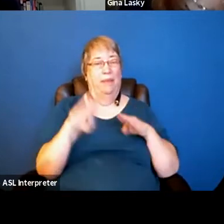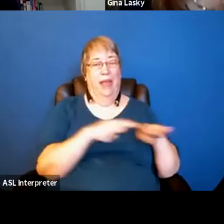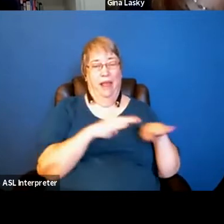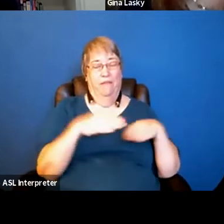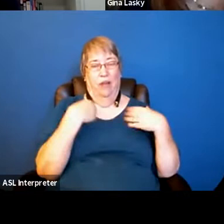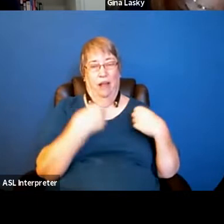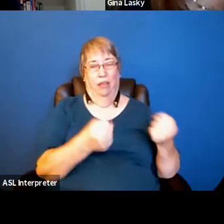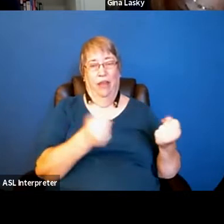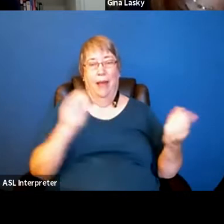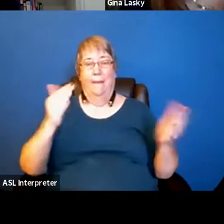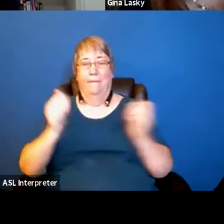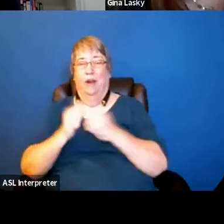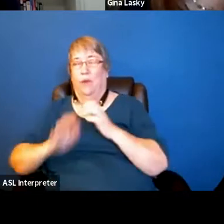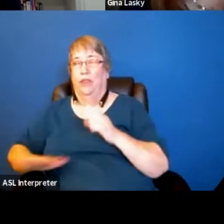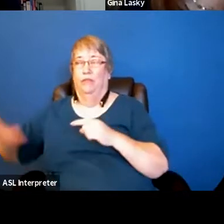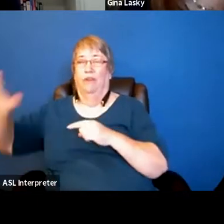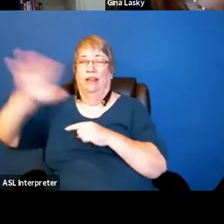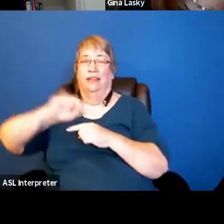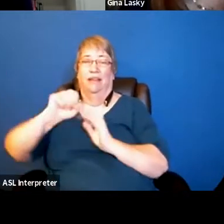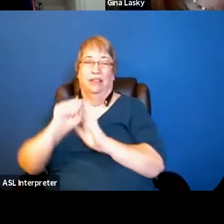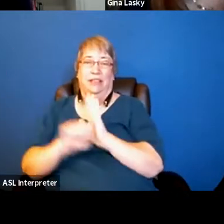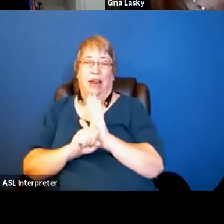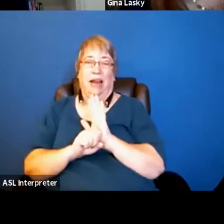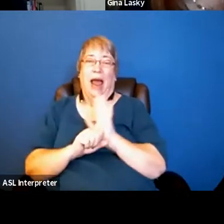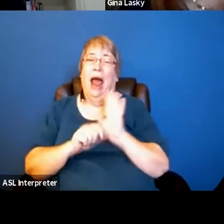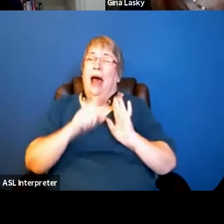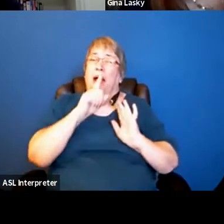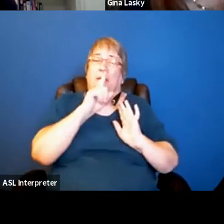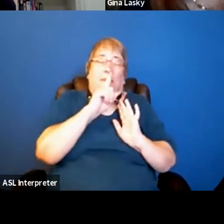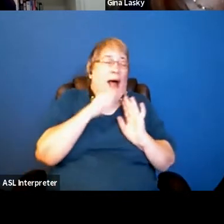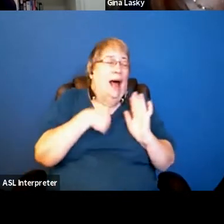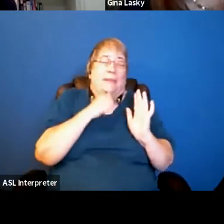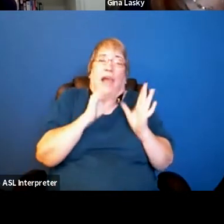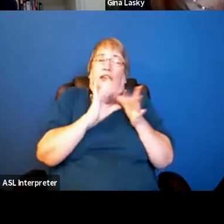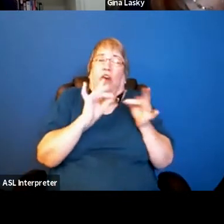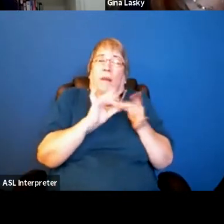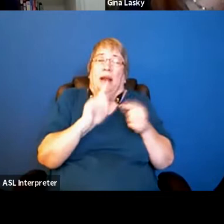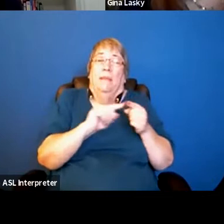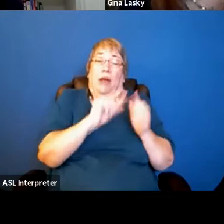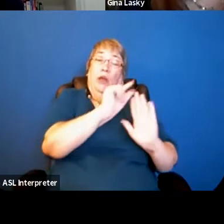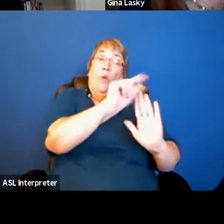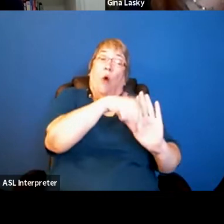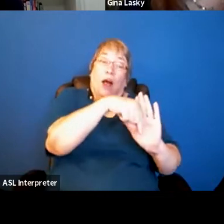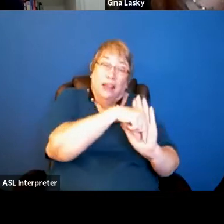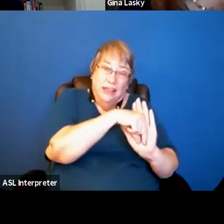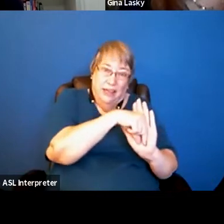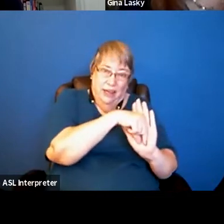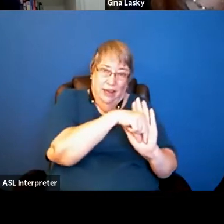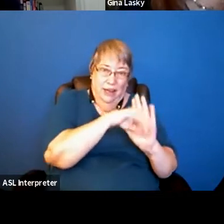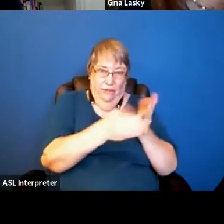state. And this is certainly not meant to be a commentary, again, about the quality of services, but instead perhaps the role